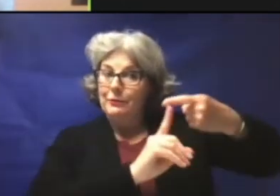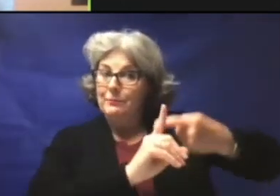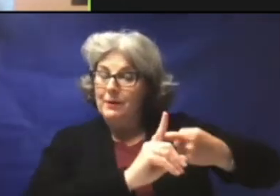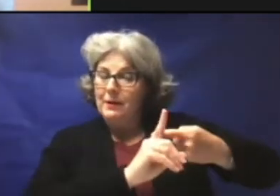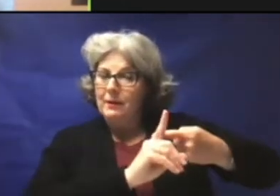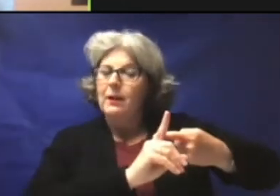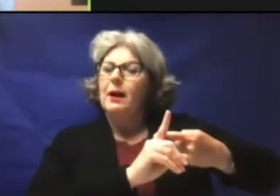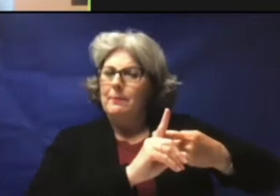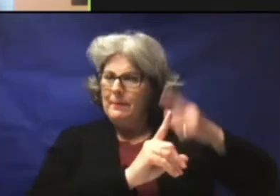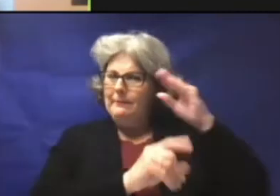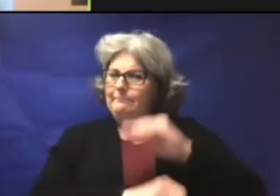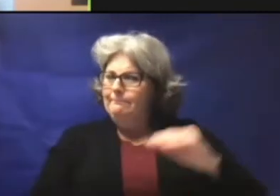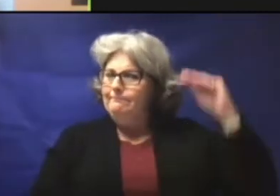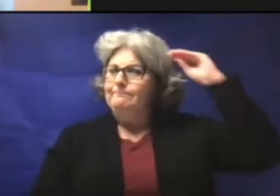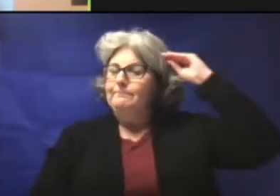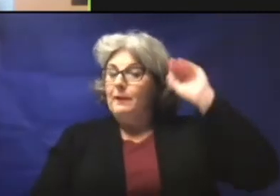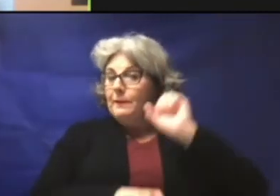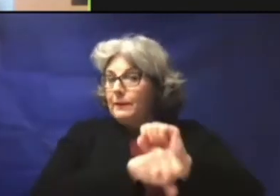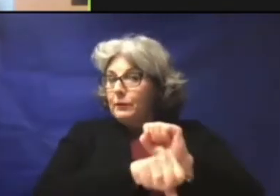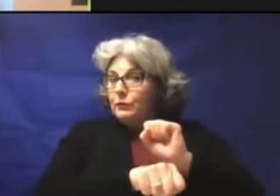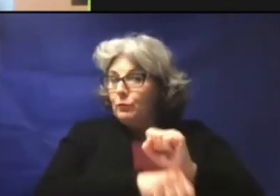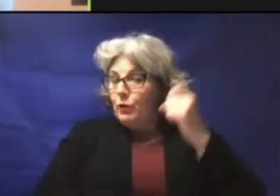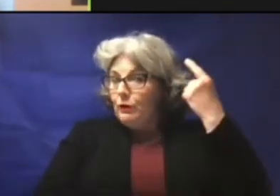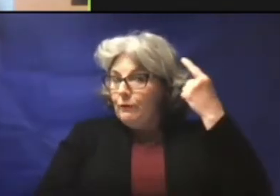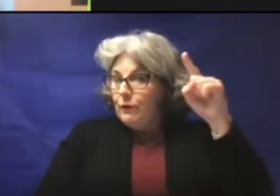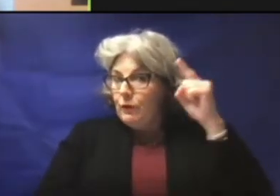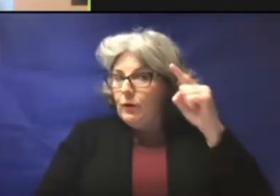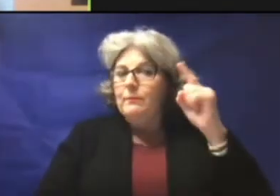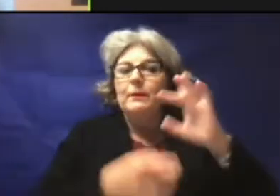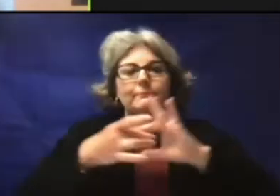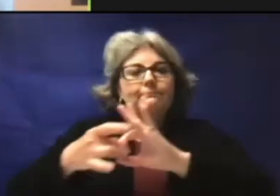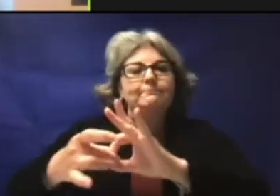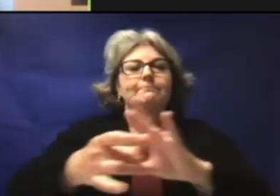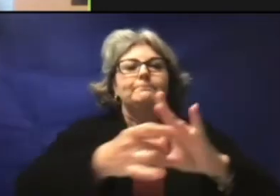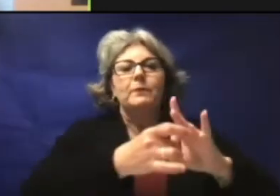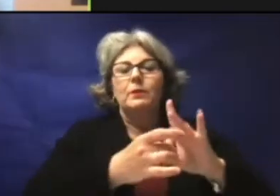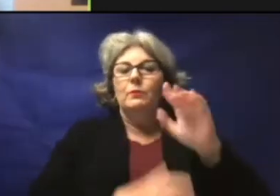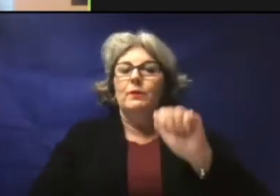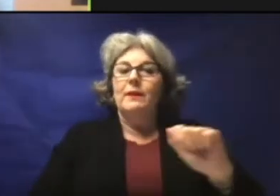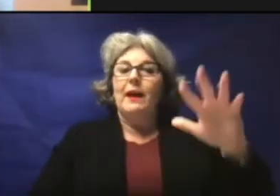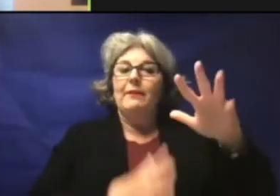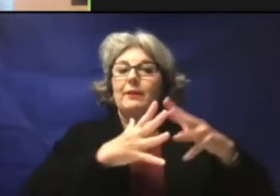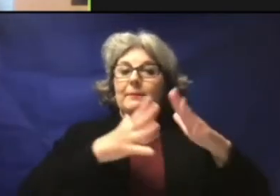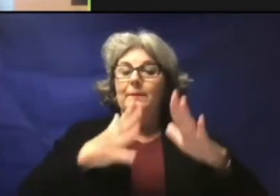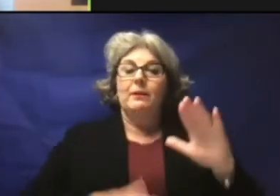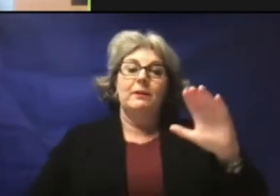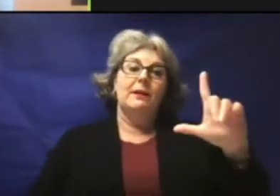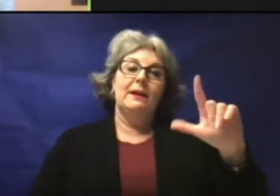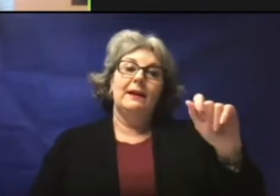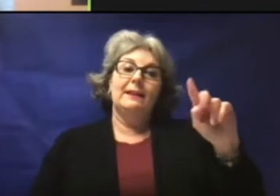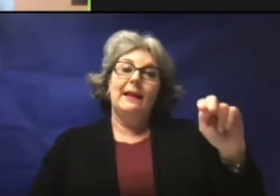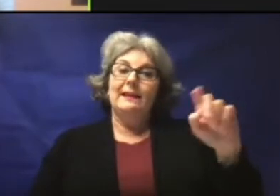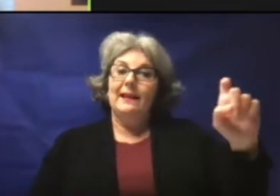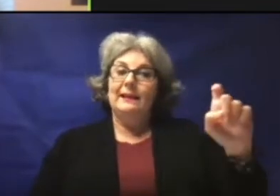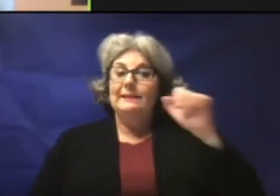to remember that all of this work has to be in coalition with our African American and Latinx sisters and